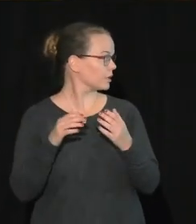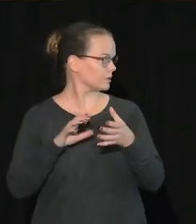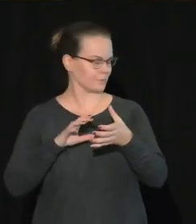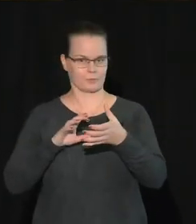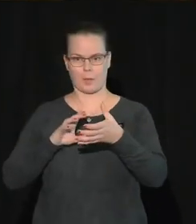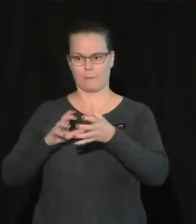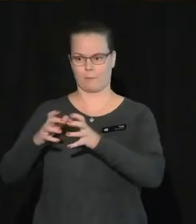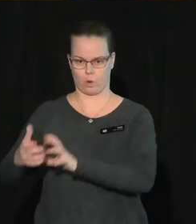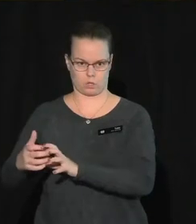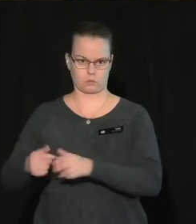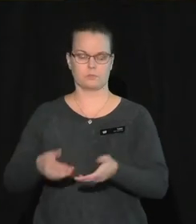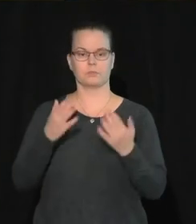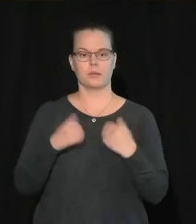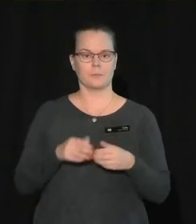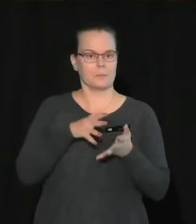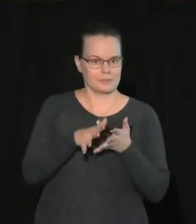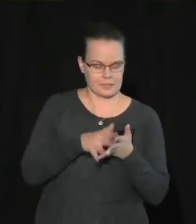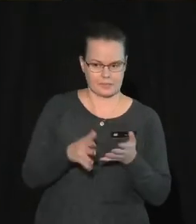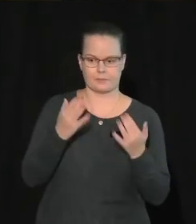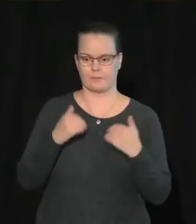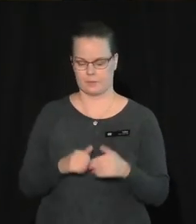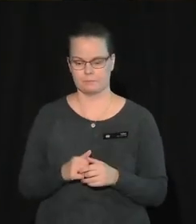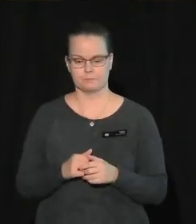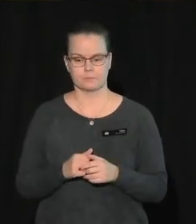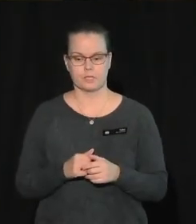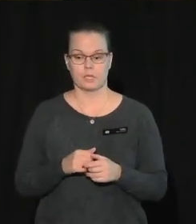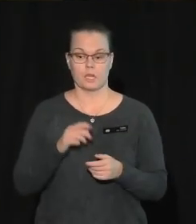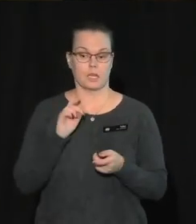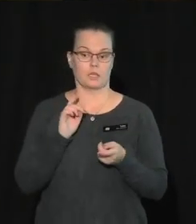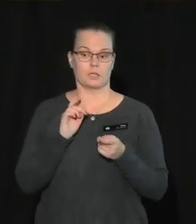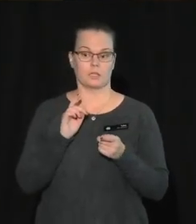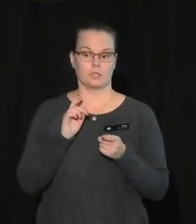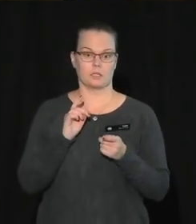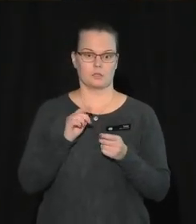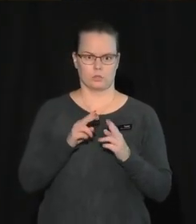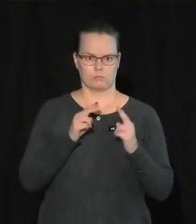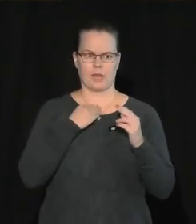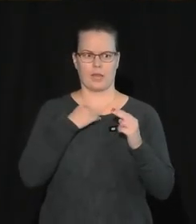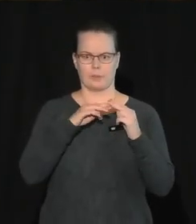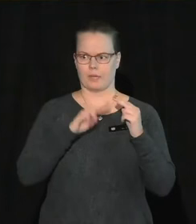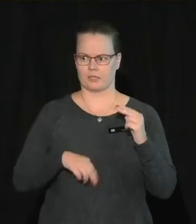disproportionate burden could be declared by the economic operator,